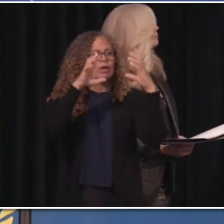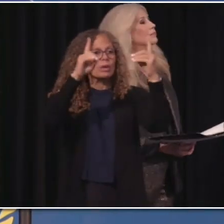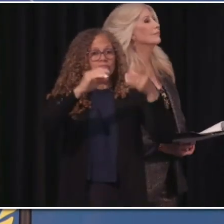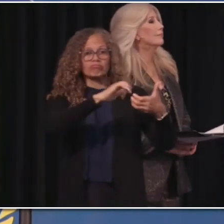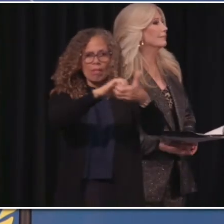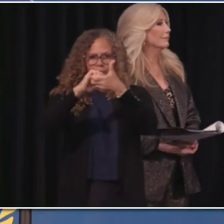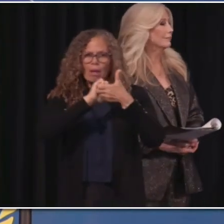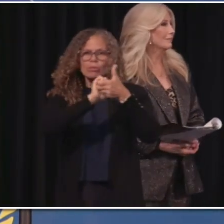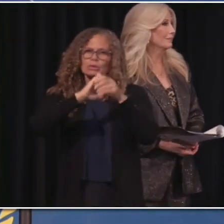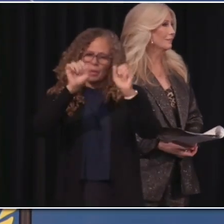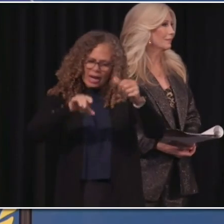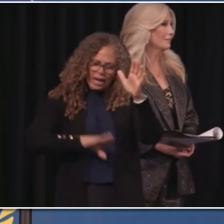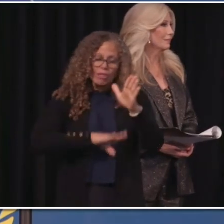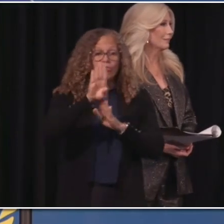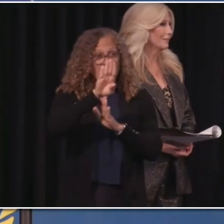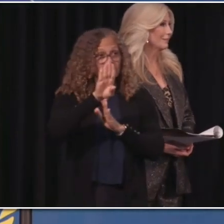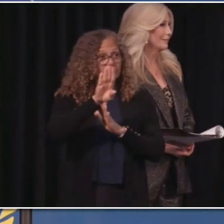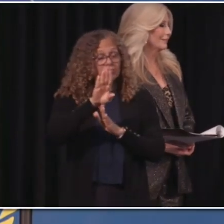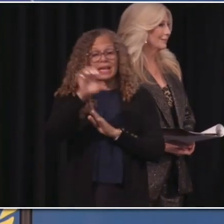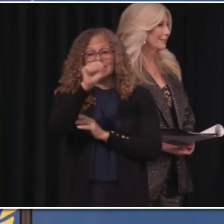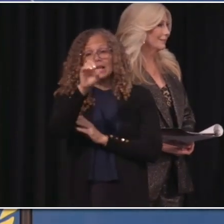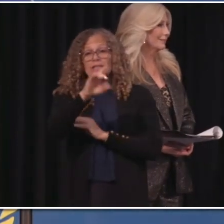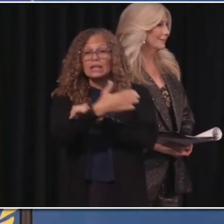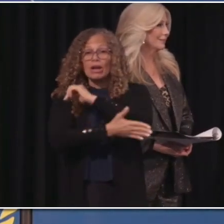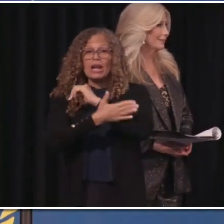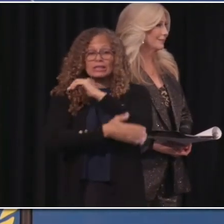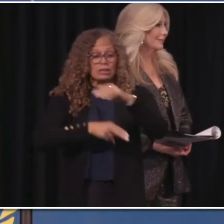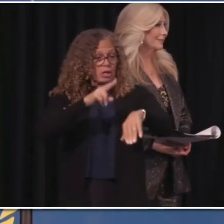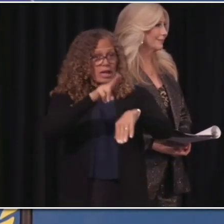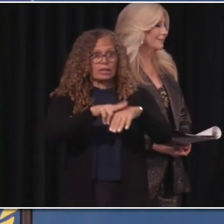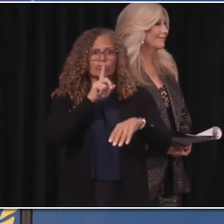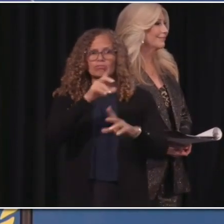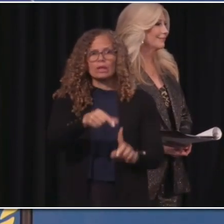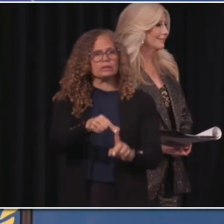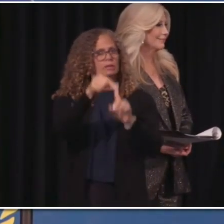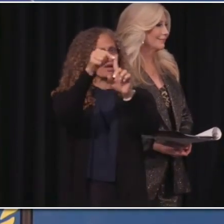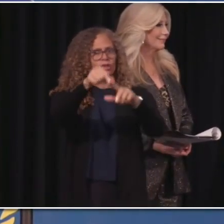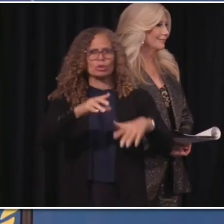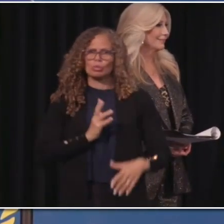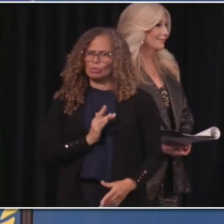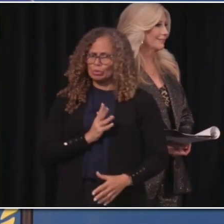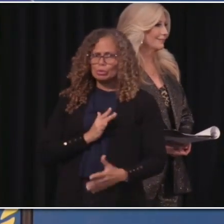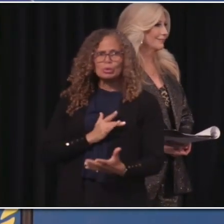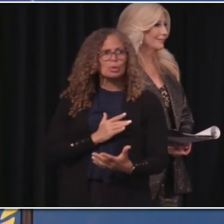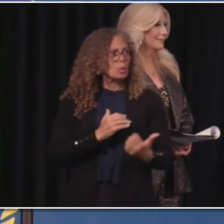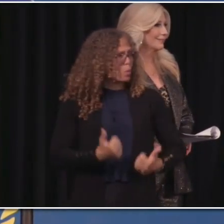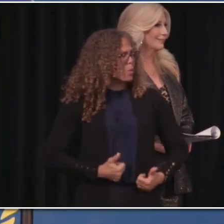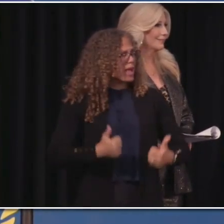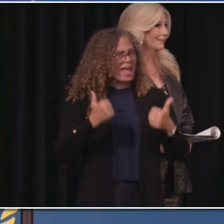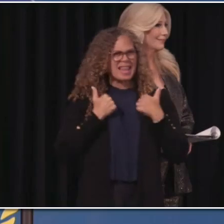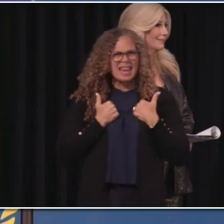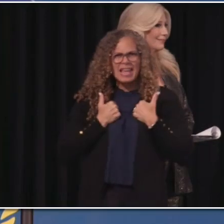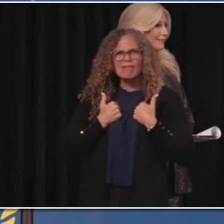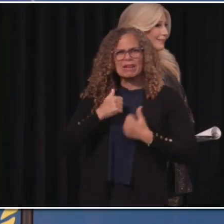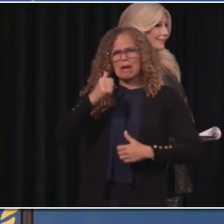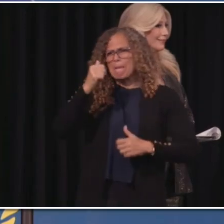collaboration. And San Diego County's nature is exceptional. We live in the most biodiverse county in the